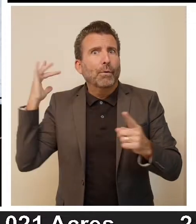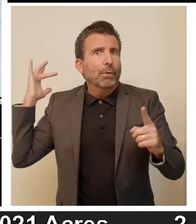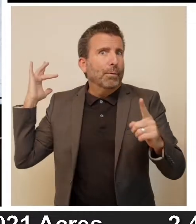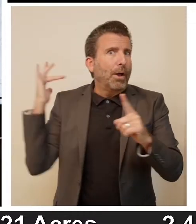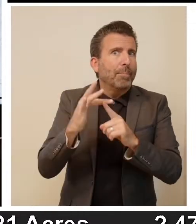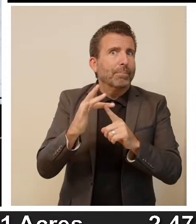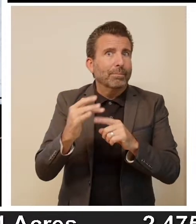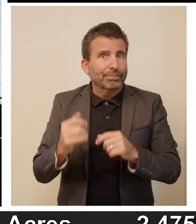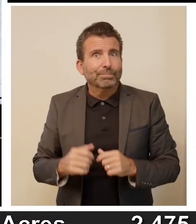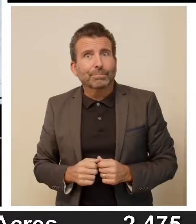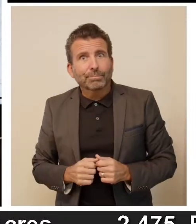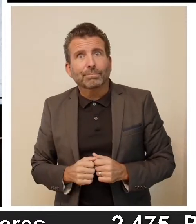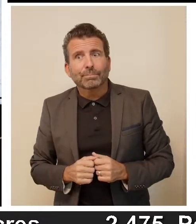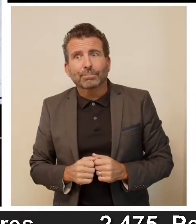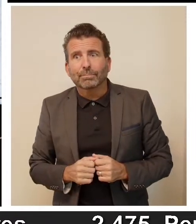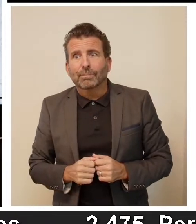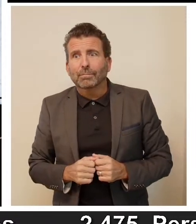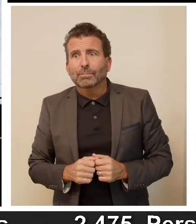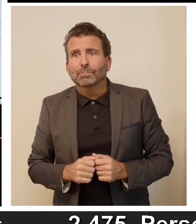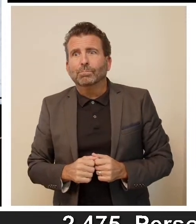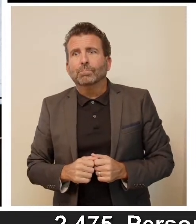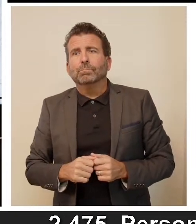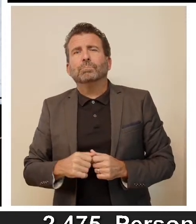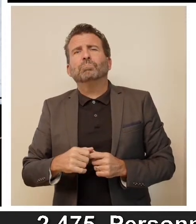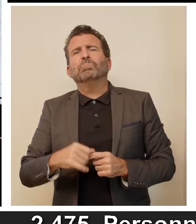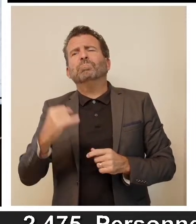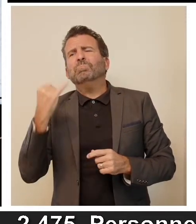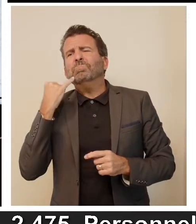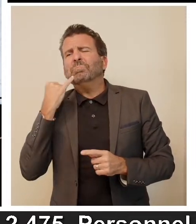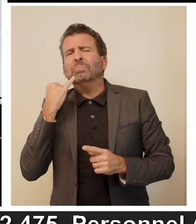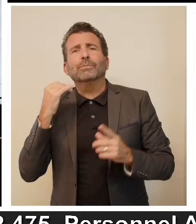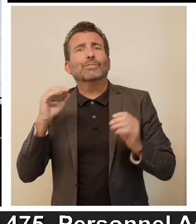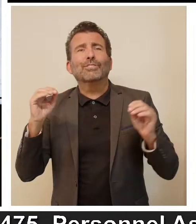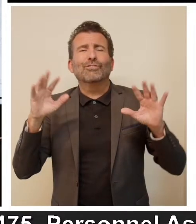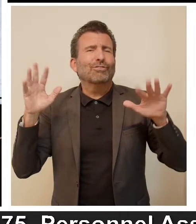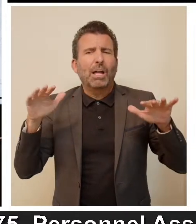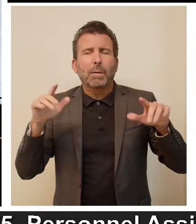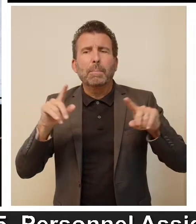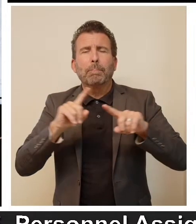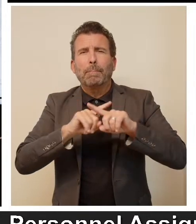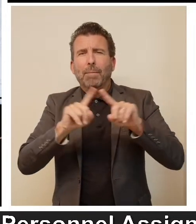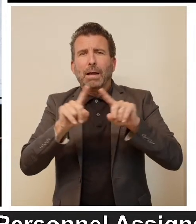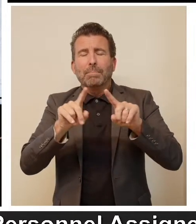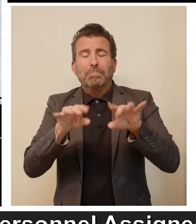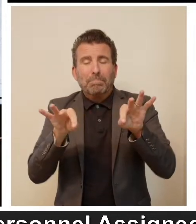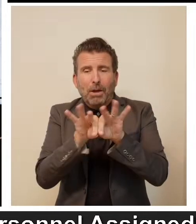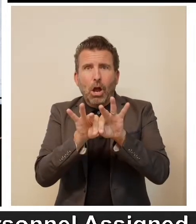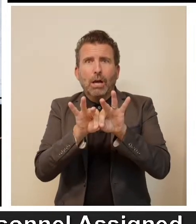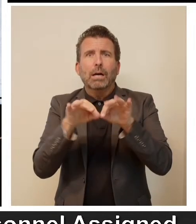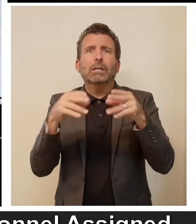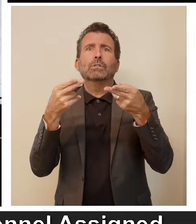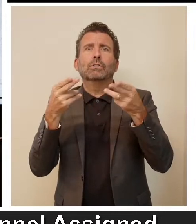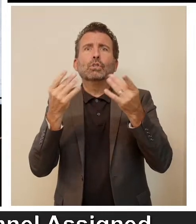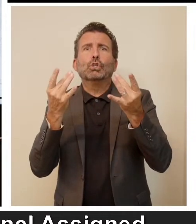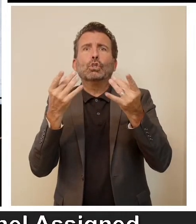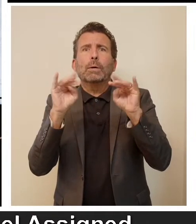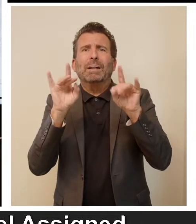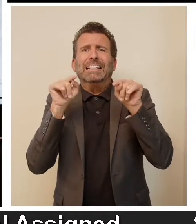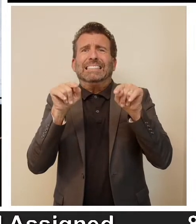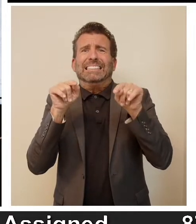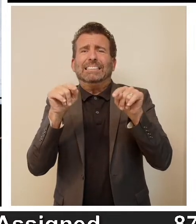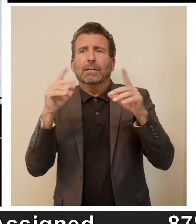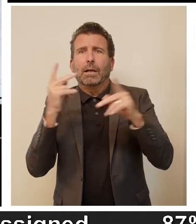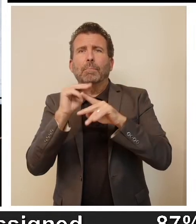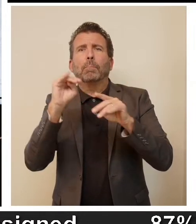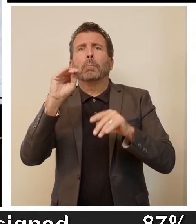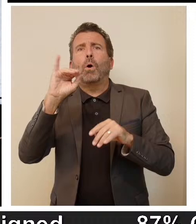doesn't rain, we are going to be more moist and calm through the weekend, which is great news. So, from what I hear, this will be my last briefing in